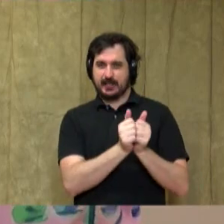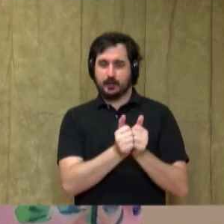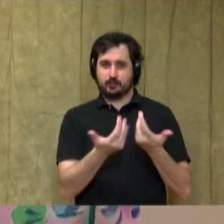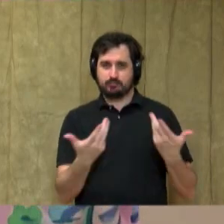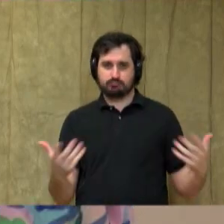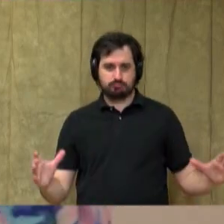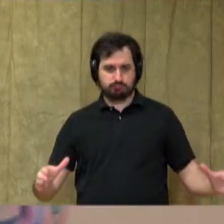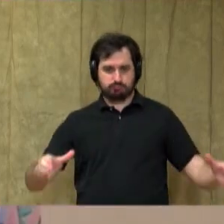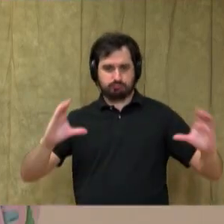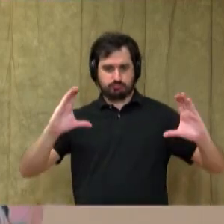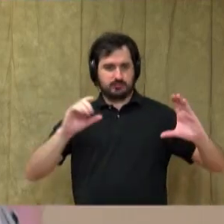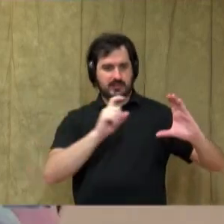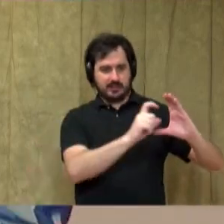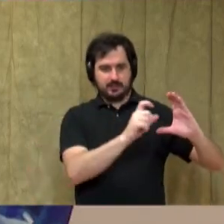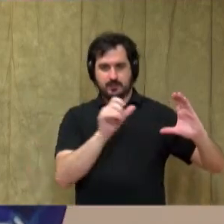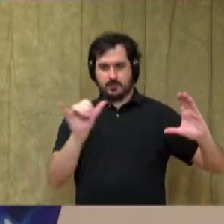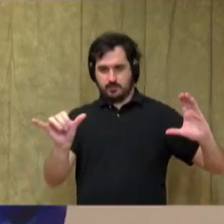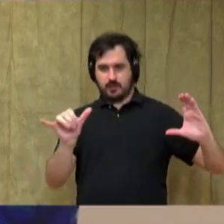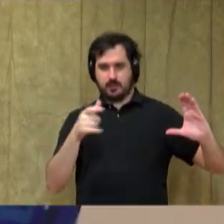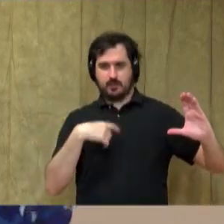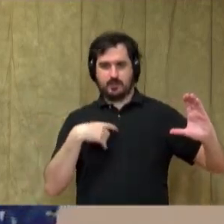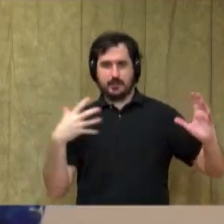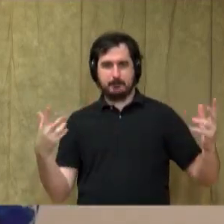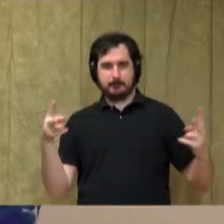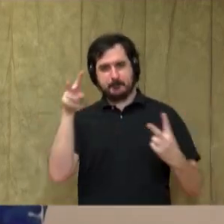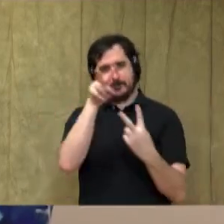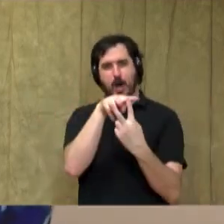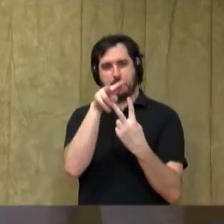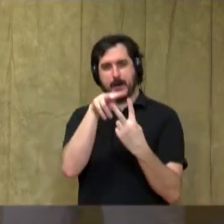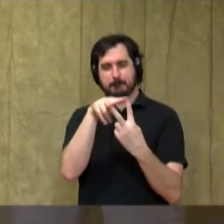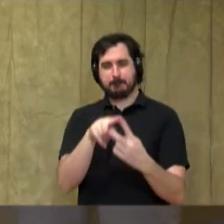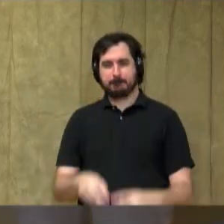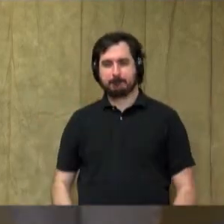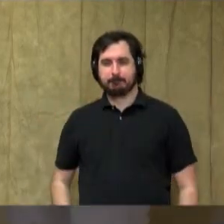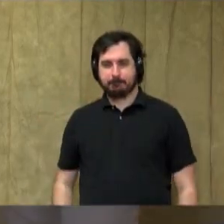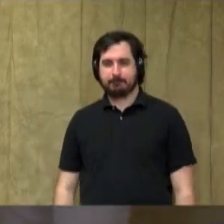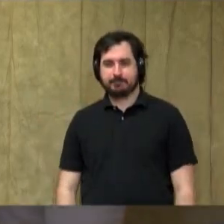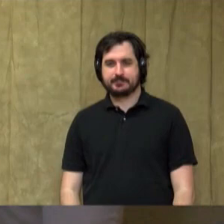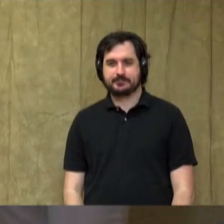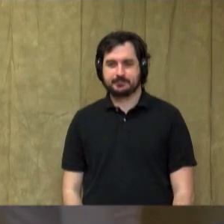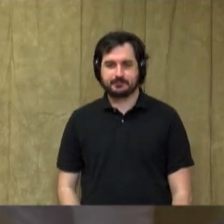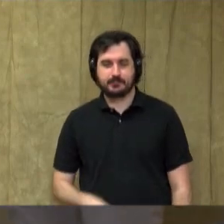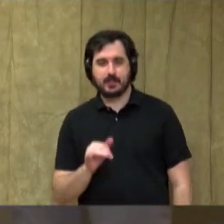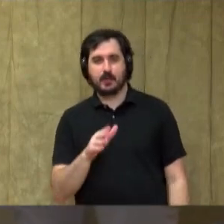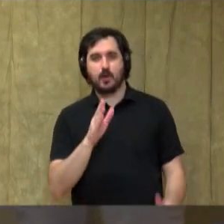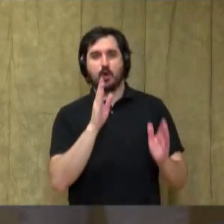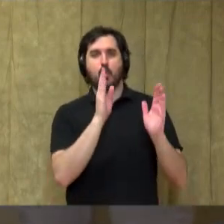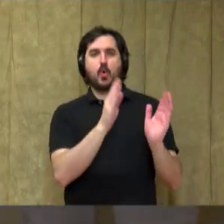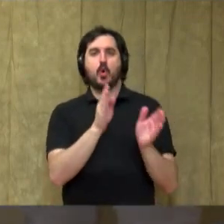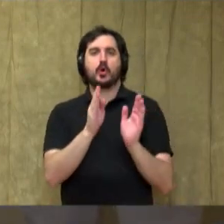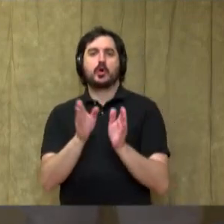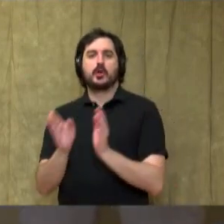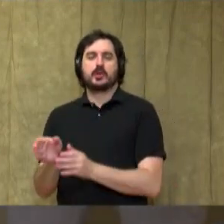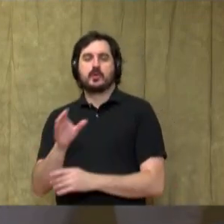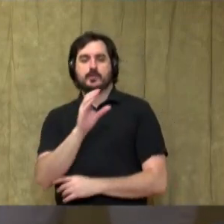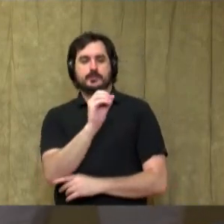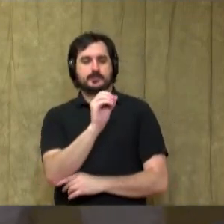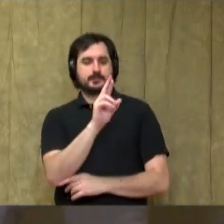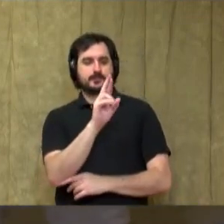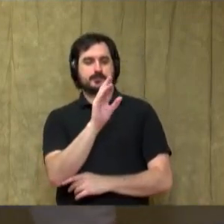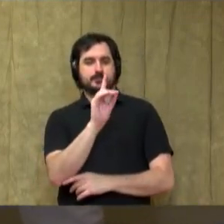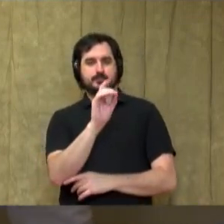kind of together when they're paired up. So let's look at that. An ordered pair is a pair of numbers, and it's